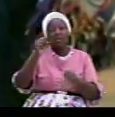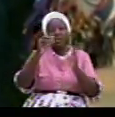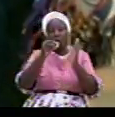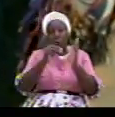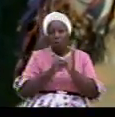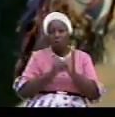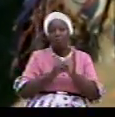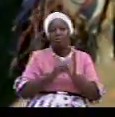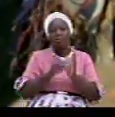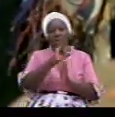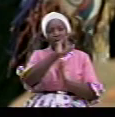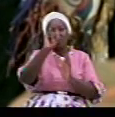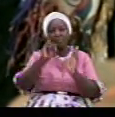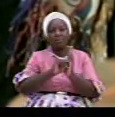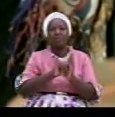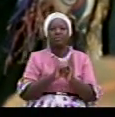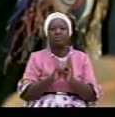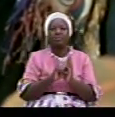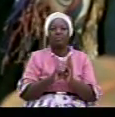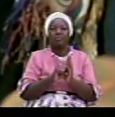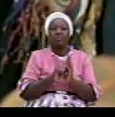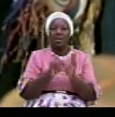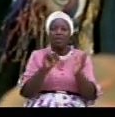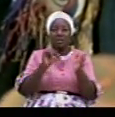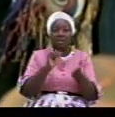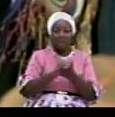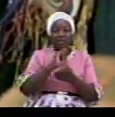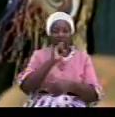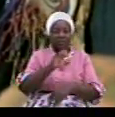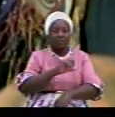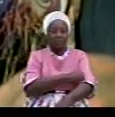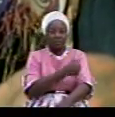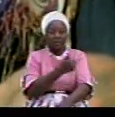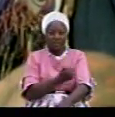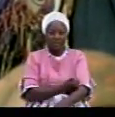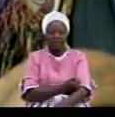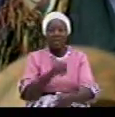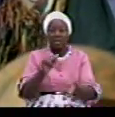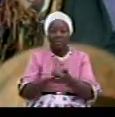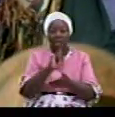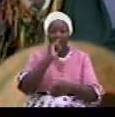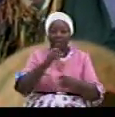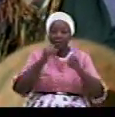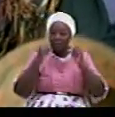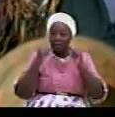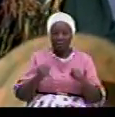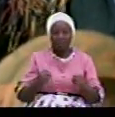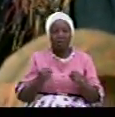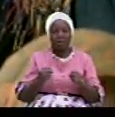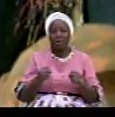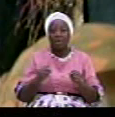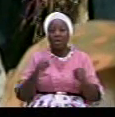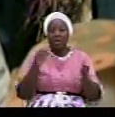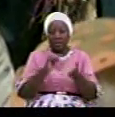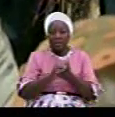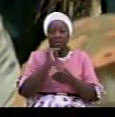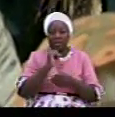image. That's authority, that's power, that's